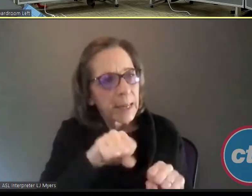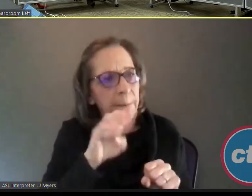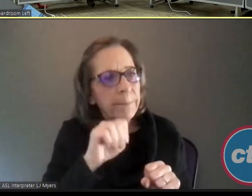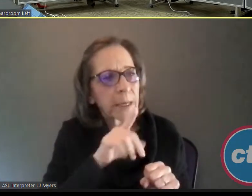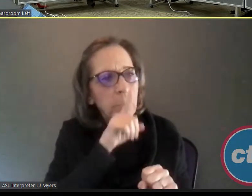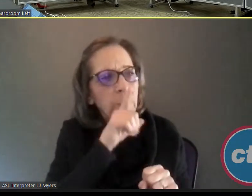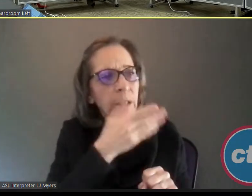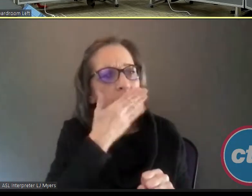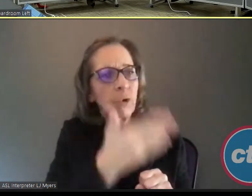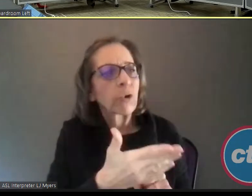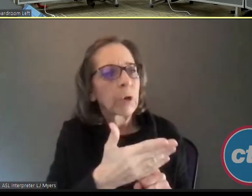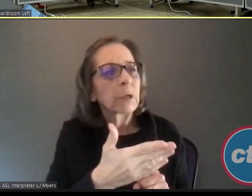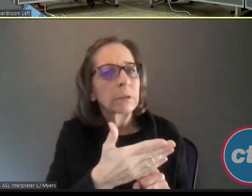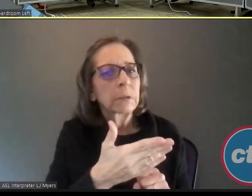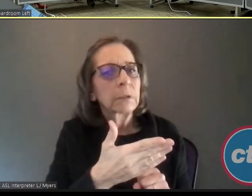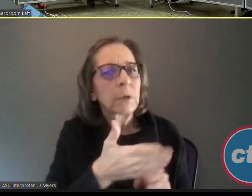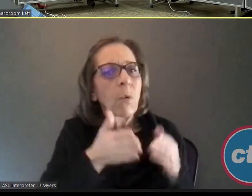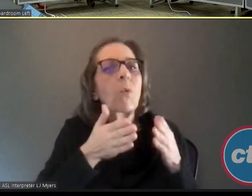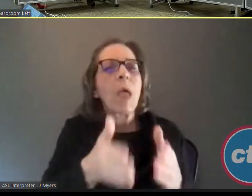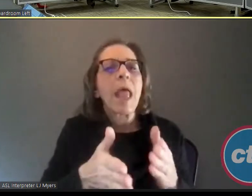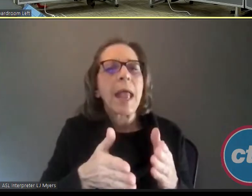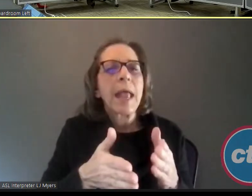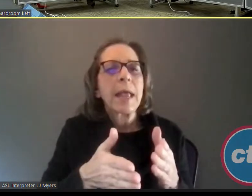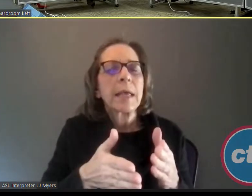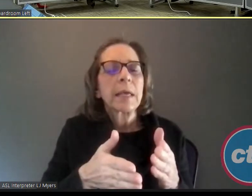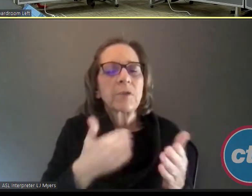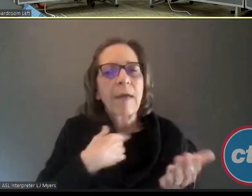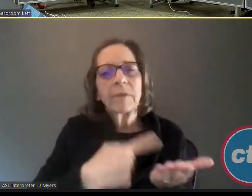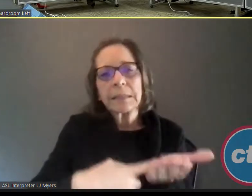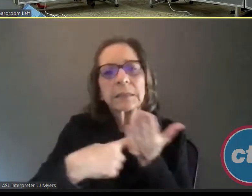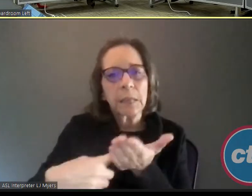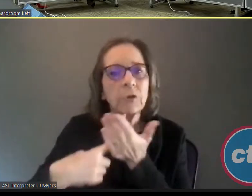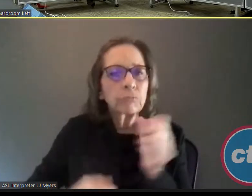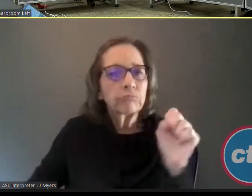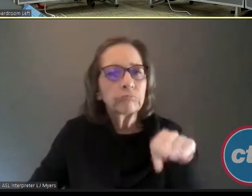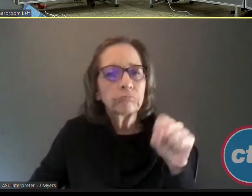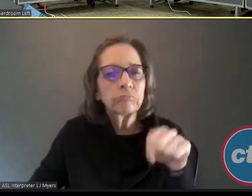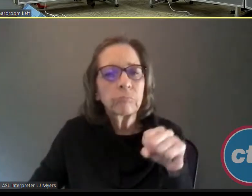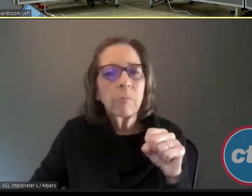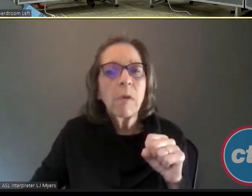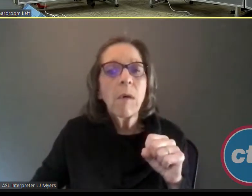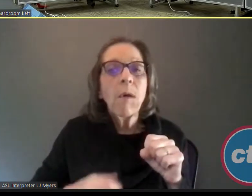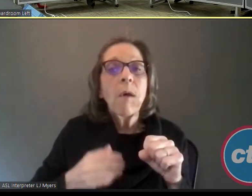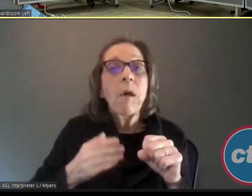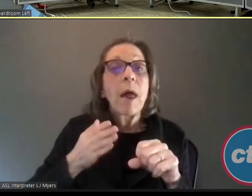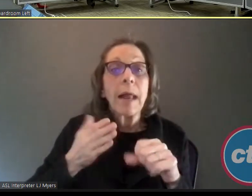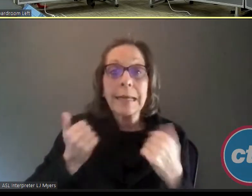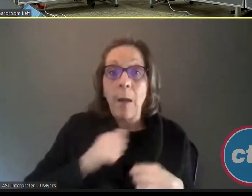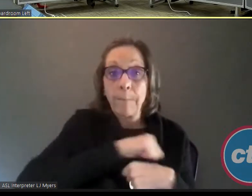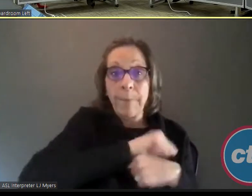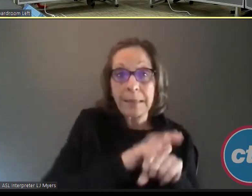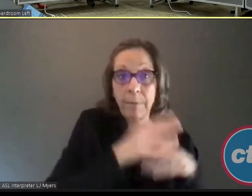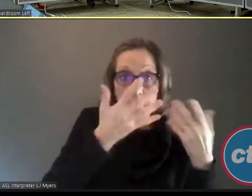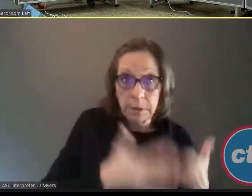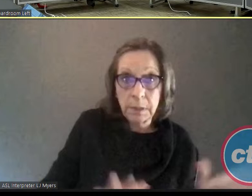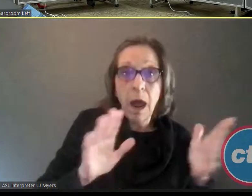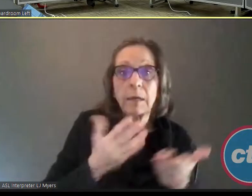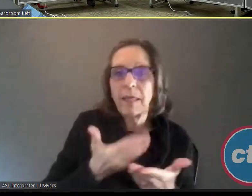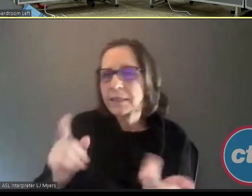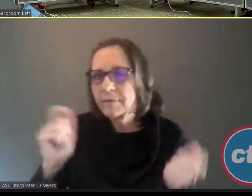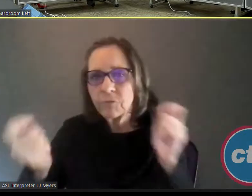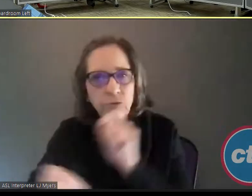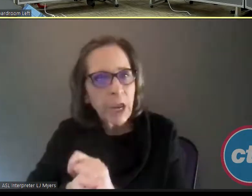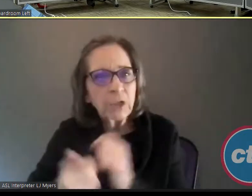really good two-way or multi-way discussion here. I think post-pandemic, things have changed, how engagement, there's new ways